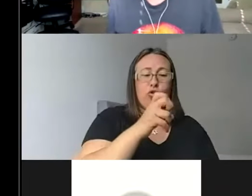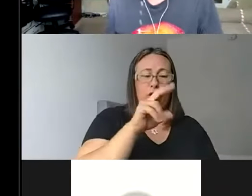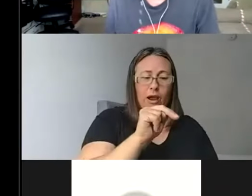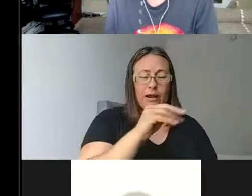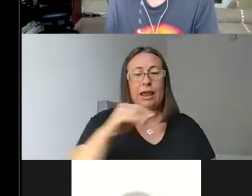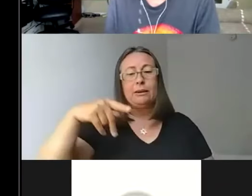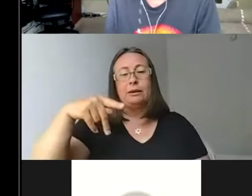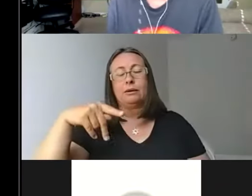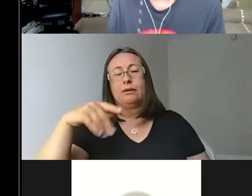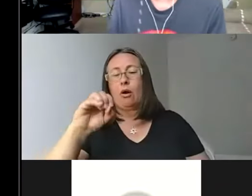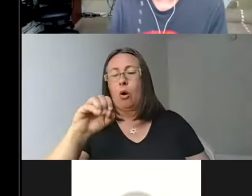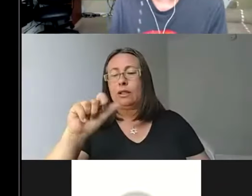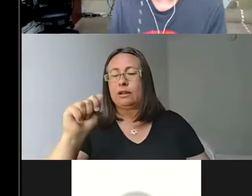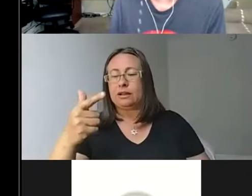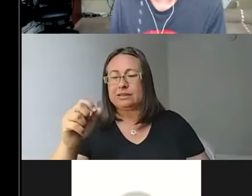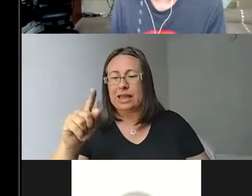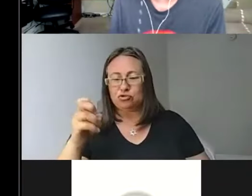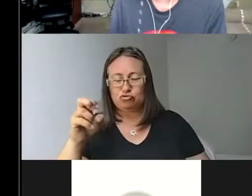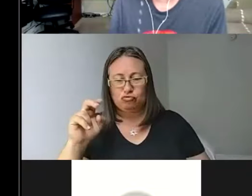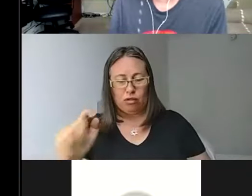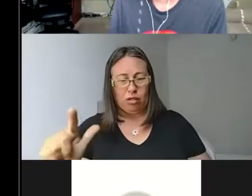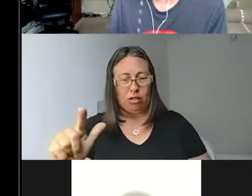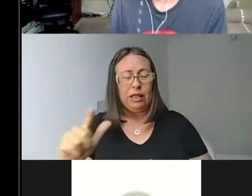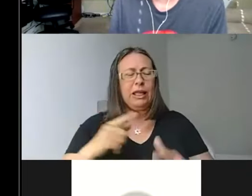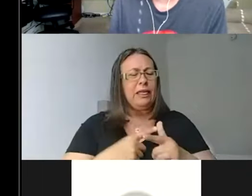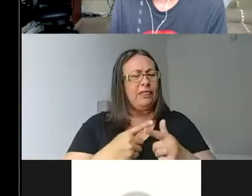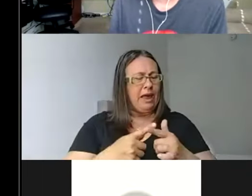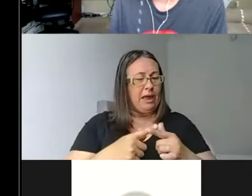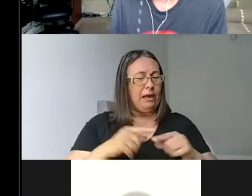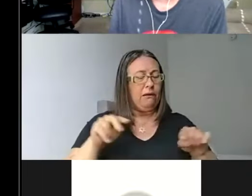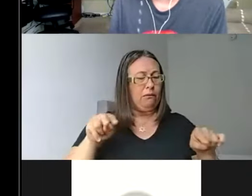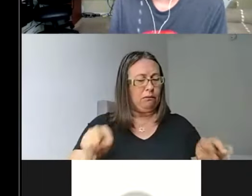then we can use those differences to try to get at,